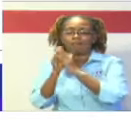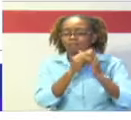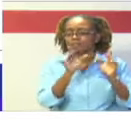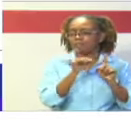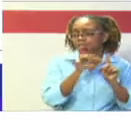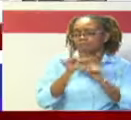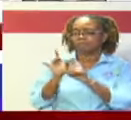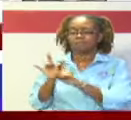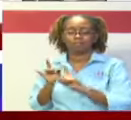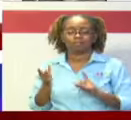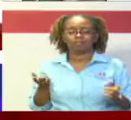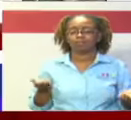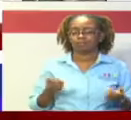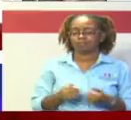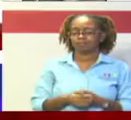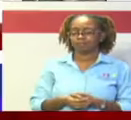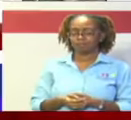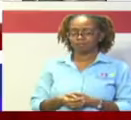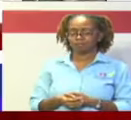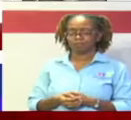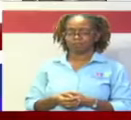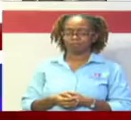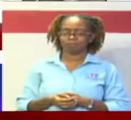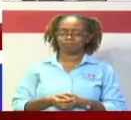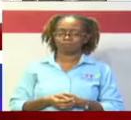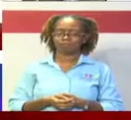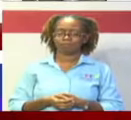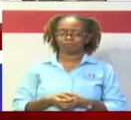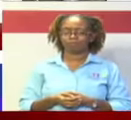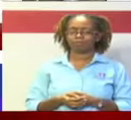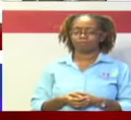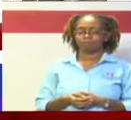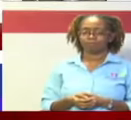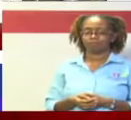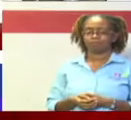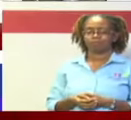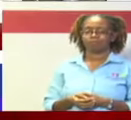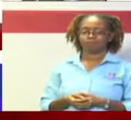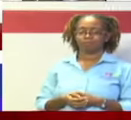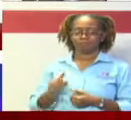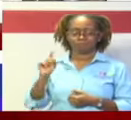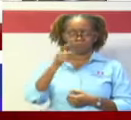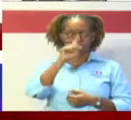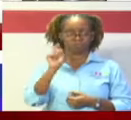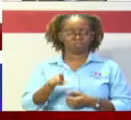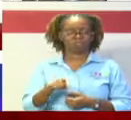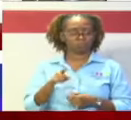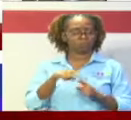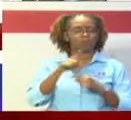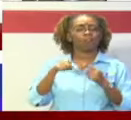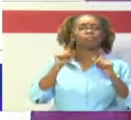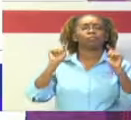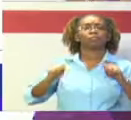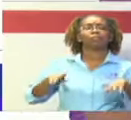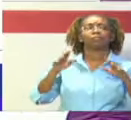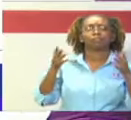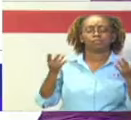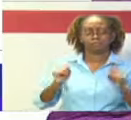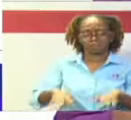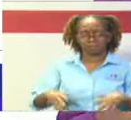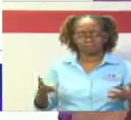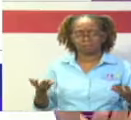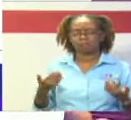Okay, so with regard to your first question, when we do sampling for, so you have people in the